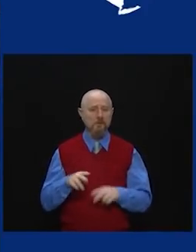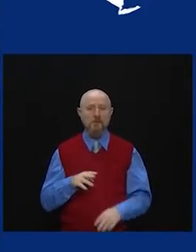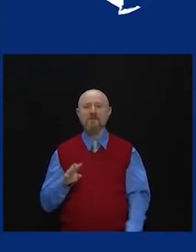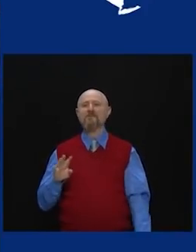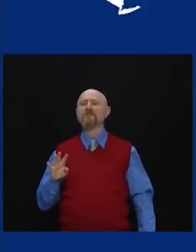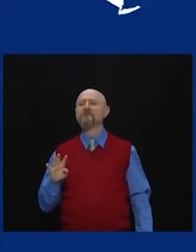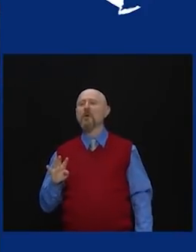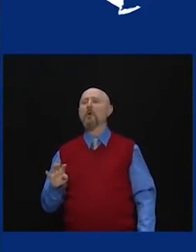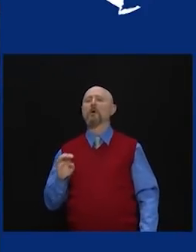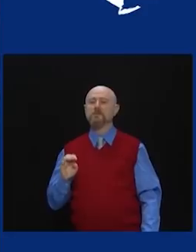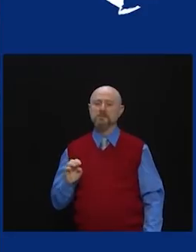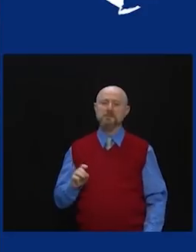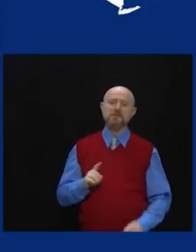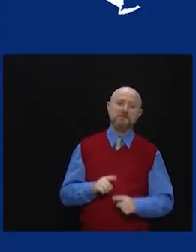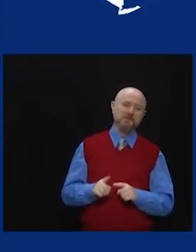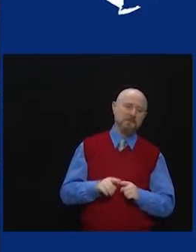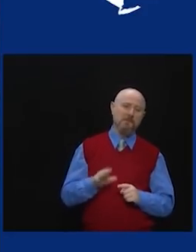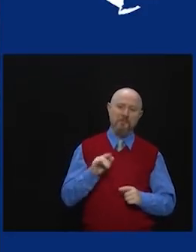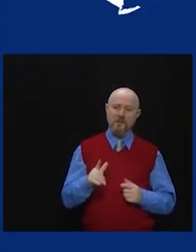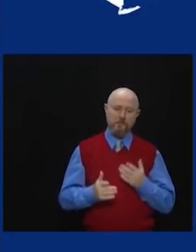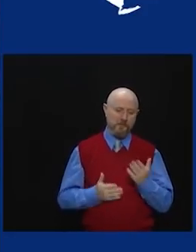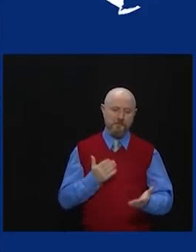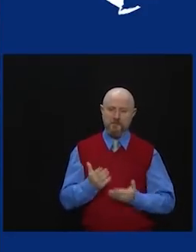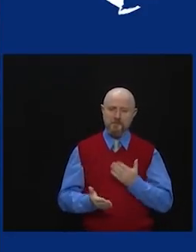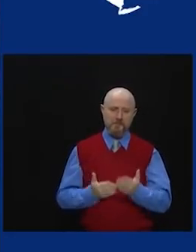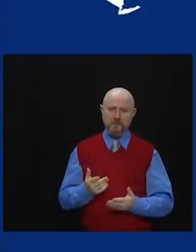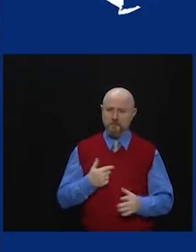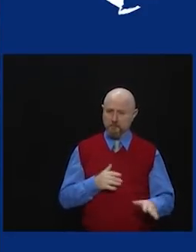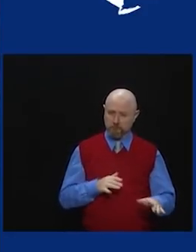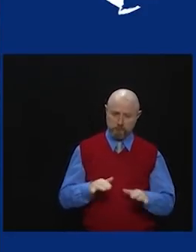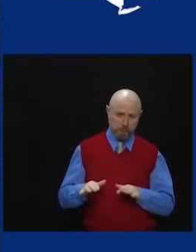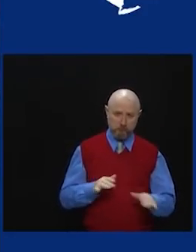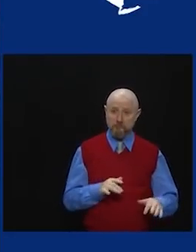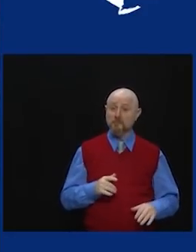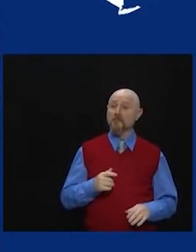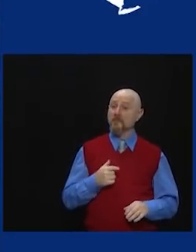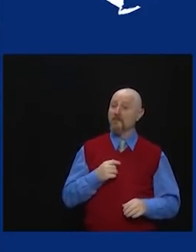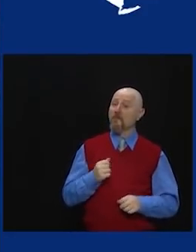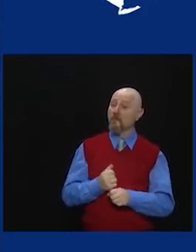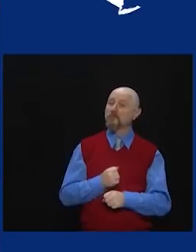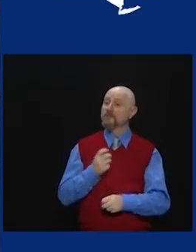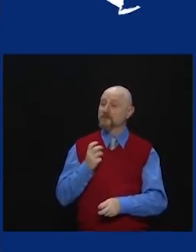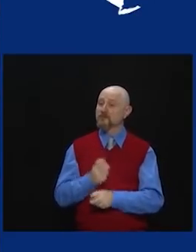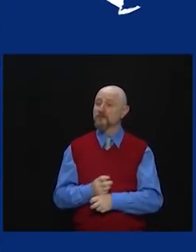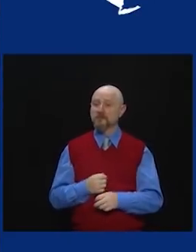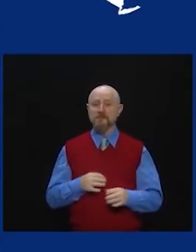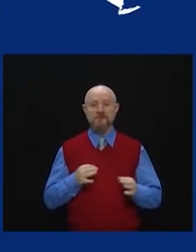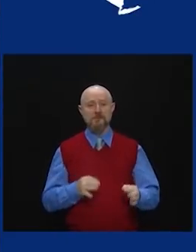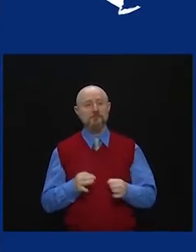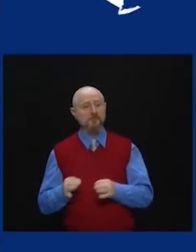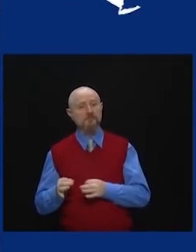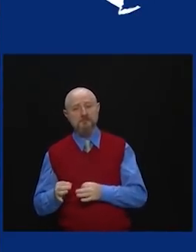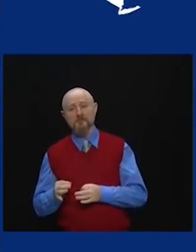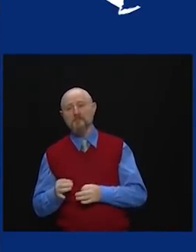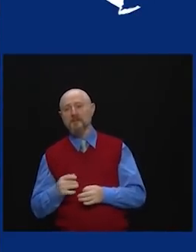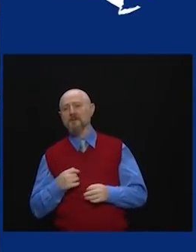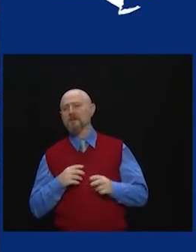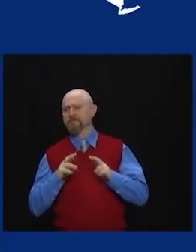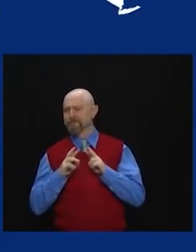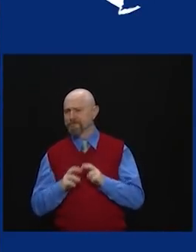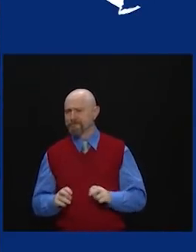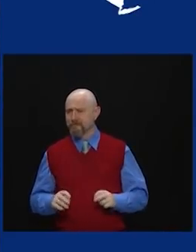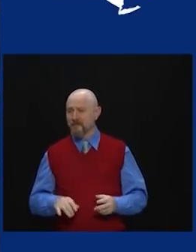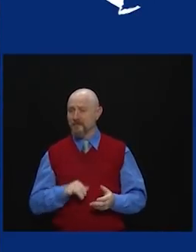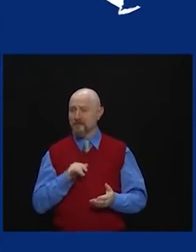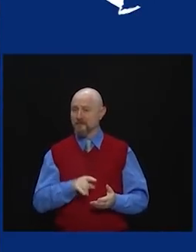had to make very hard decisions. And when I look at the clarity of purpose, when I look at every bill, is what I think is